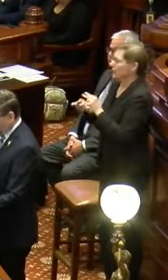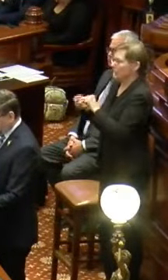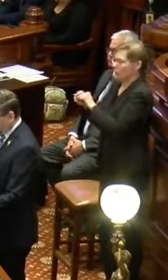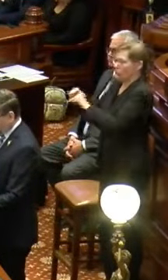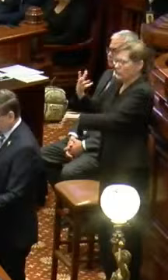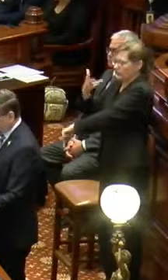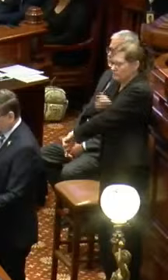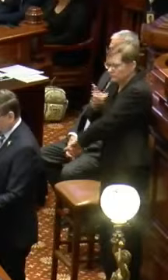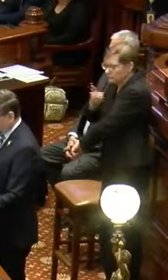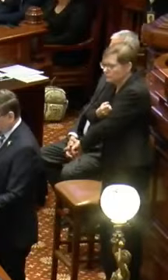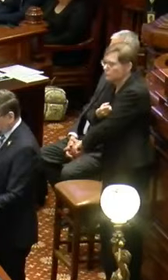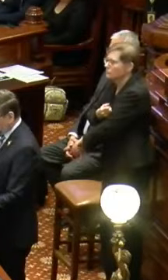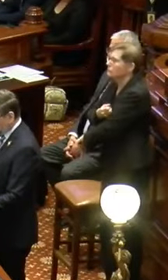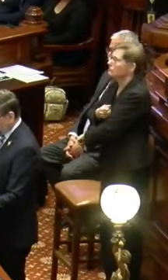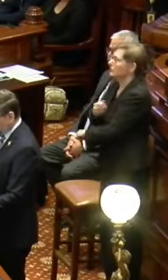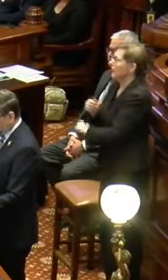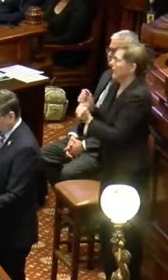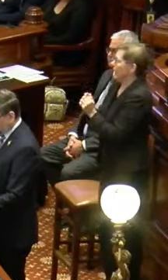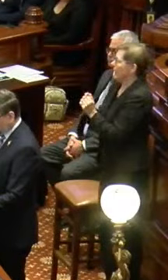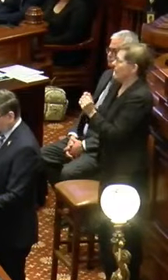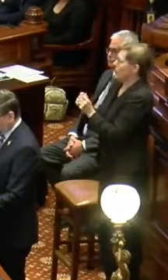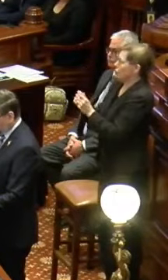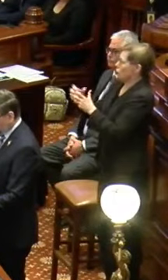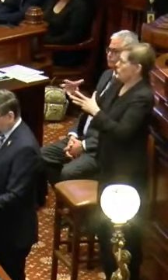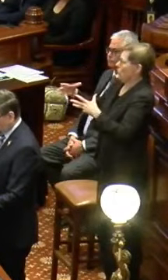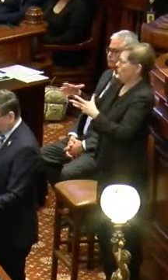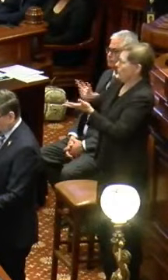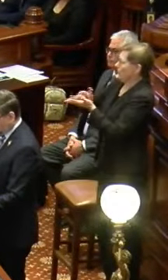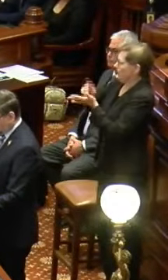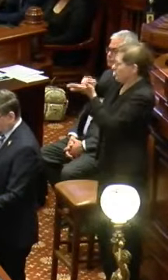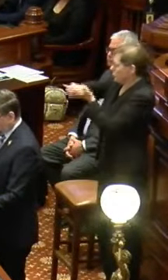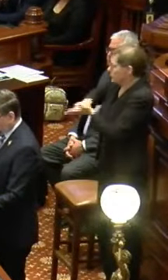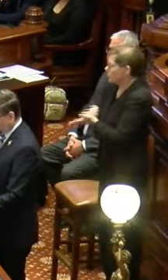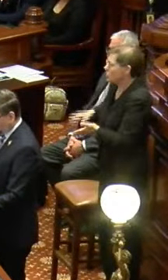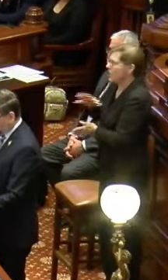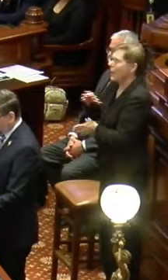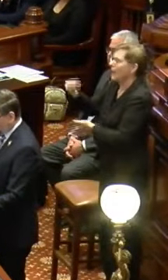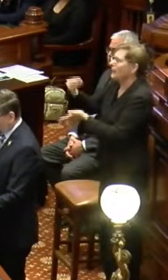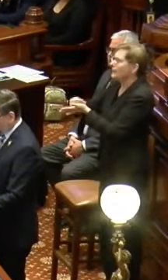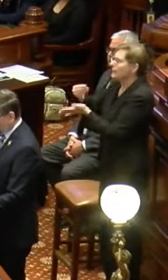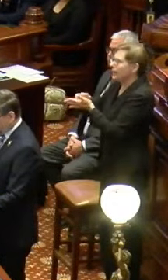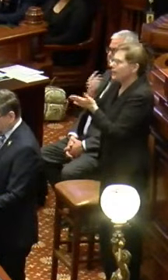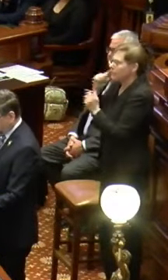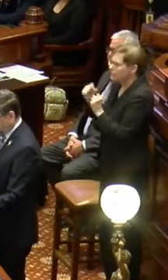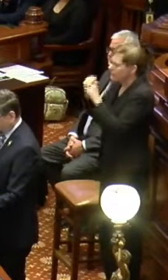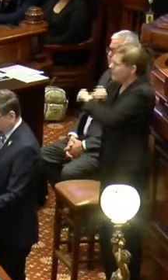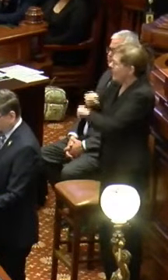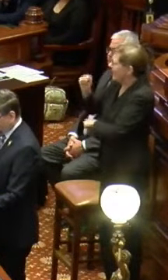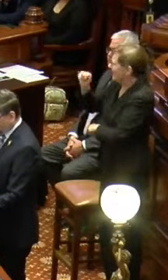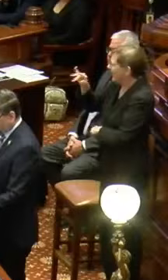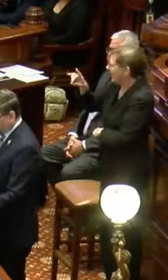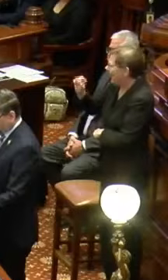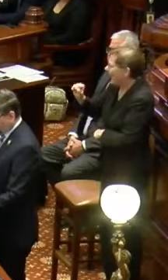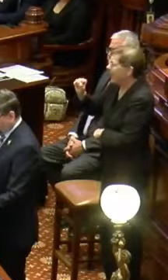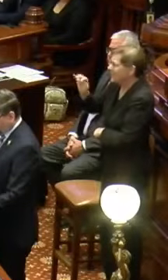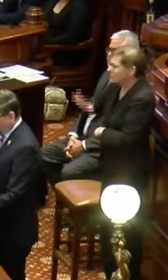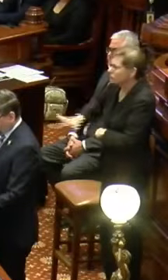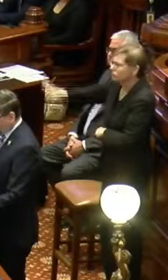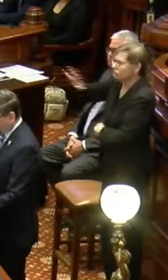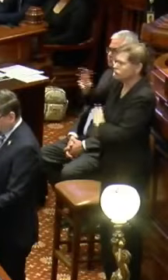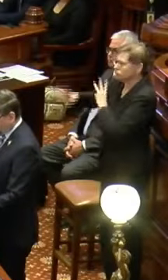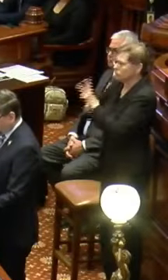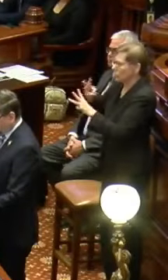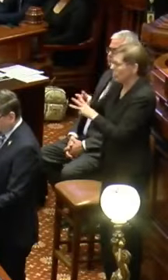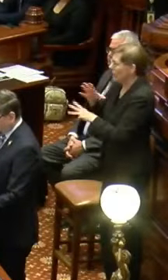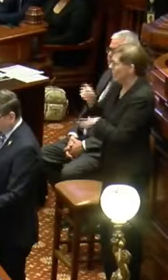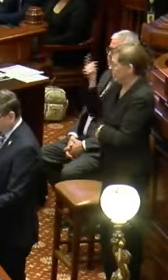immunizations, expanded medical research, and federal funding to combating AIDS internationally. And whereas